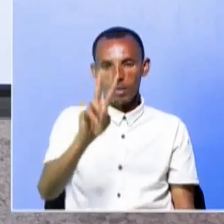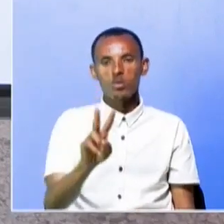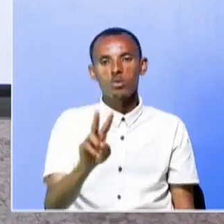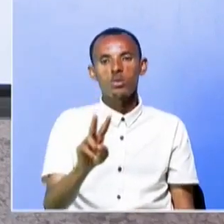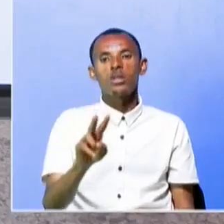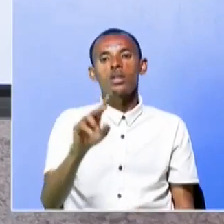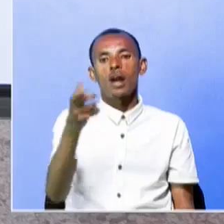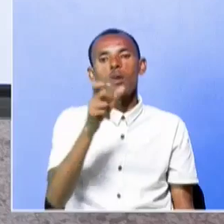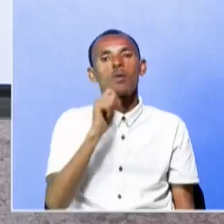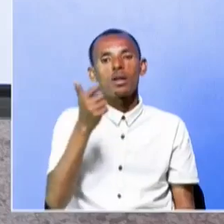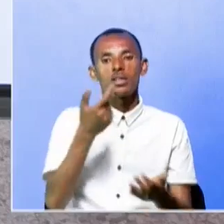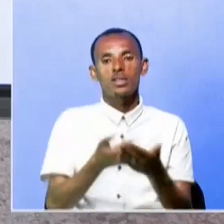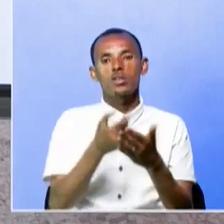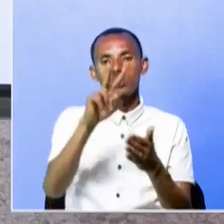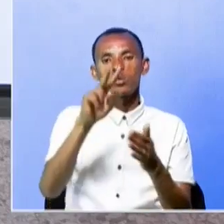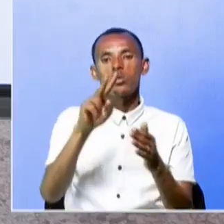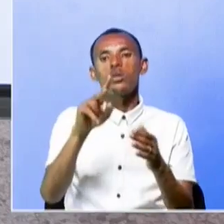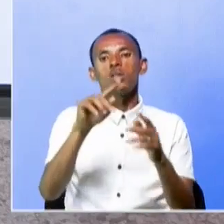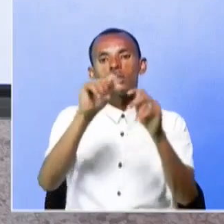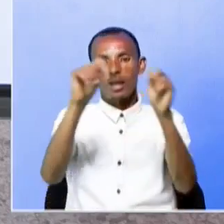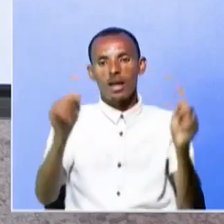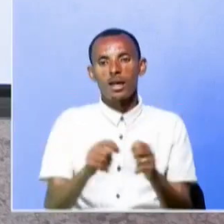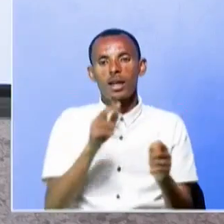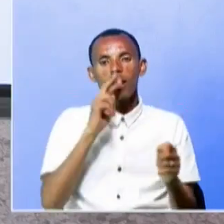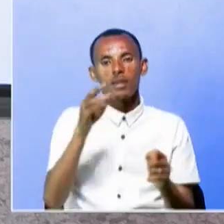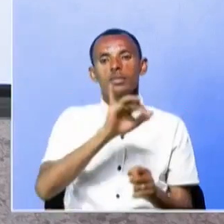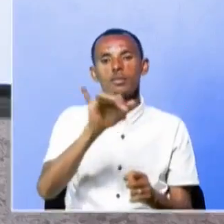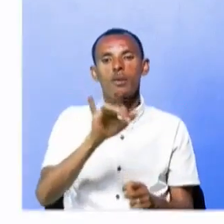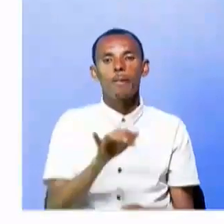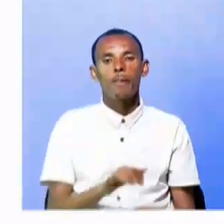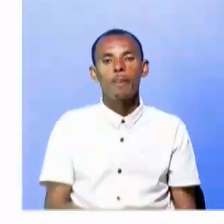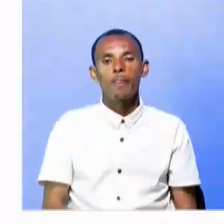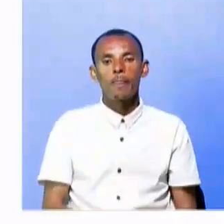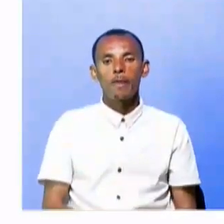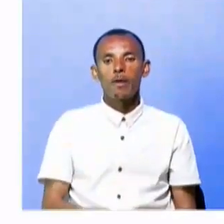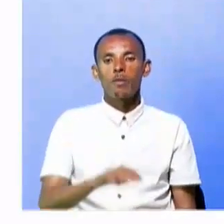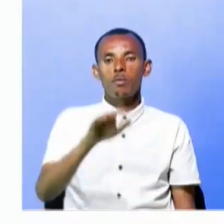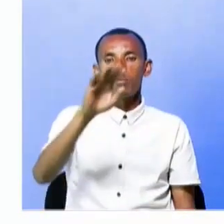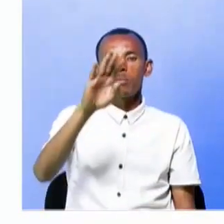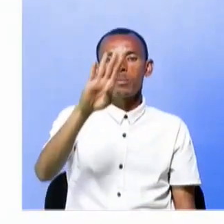two triangles are not similar. So BC is 6,